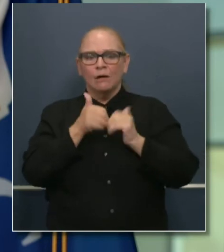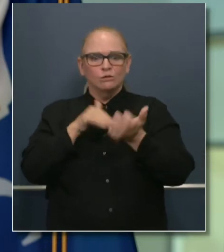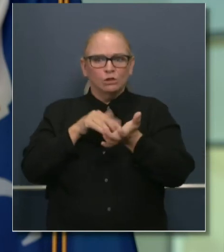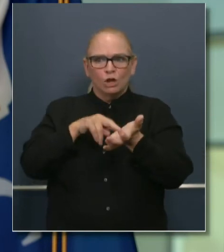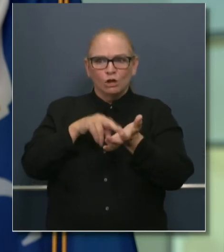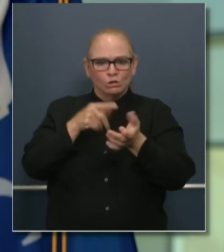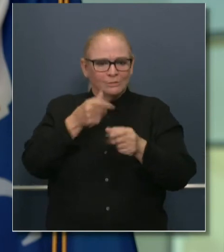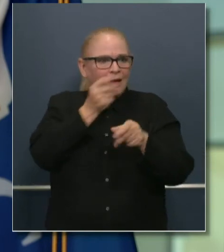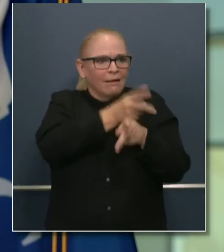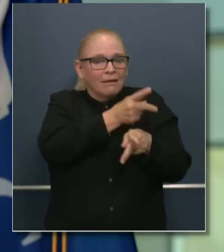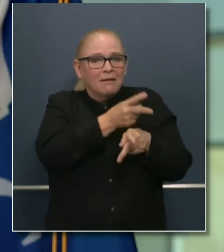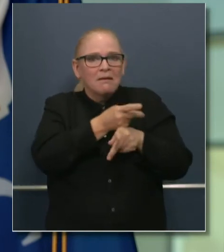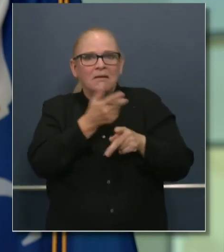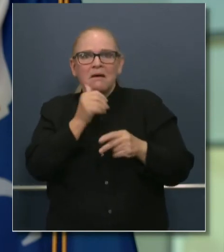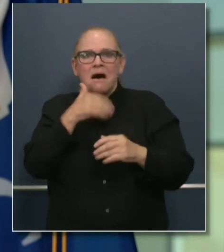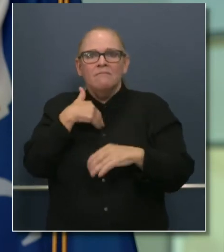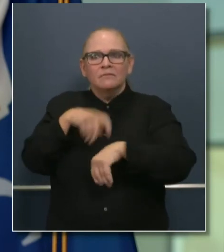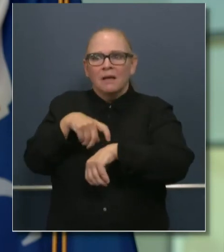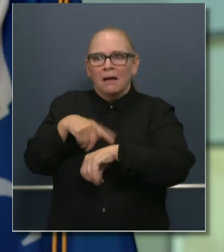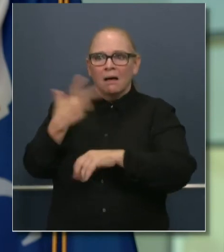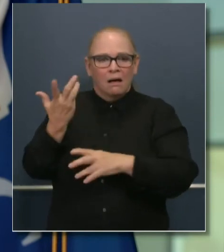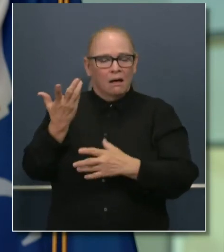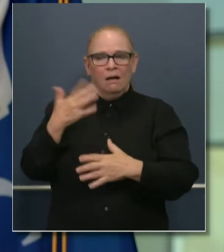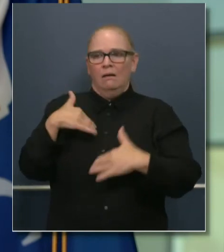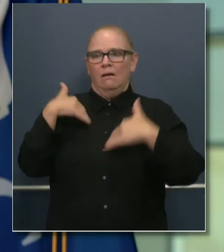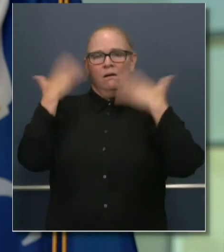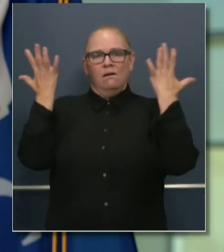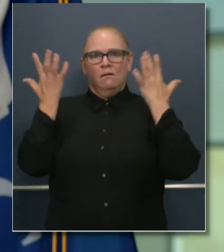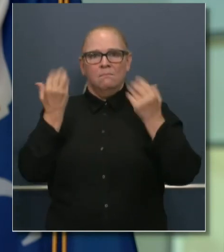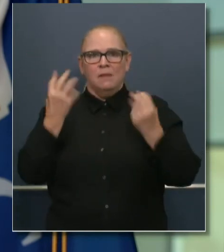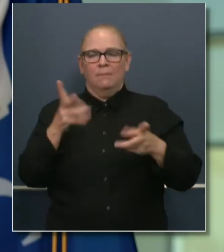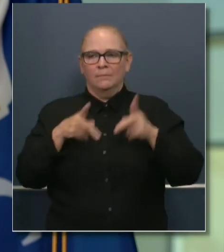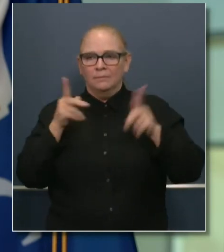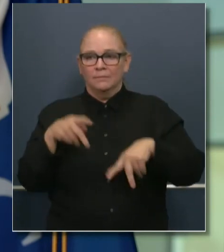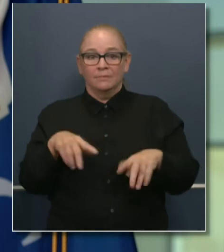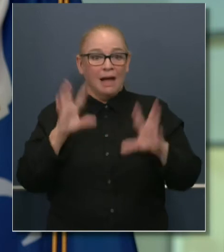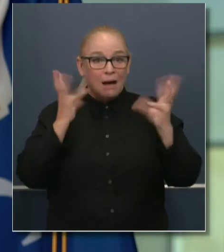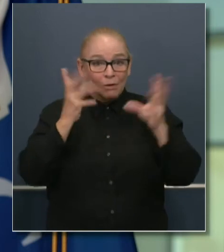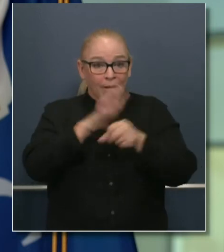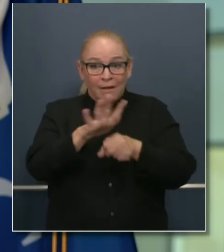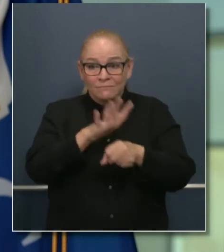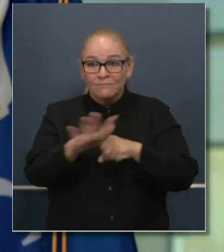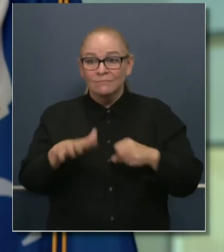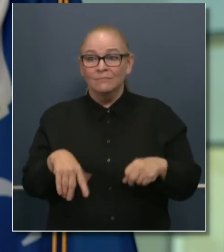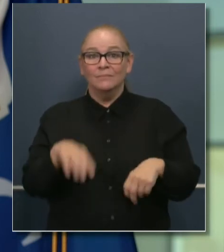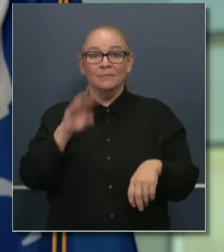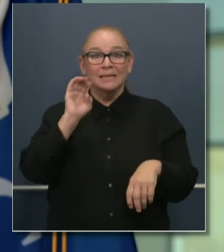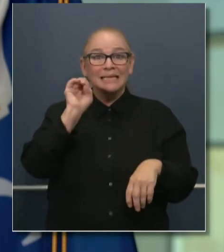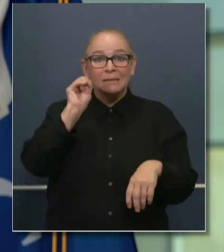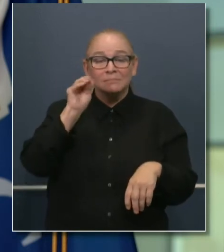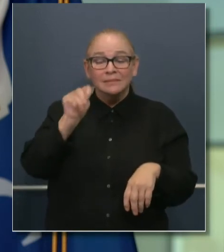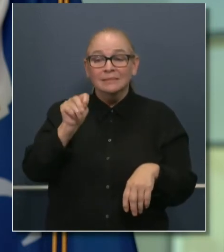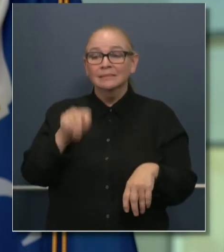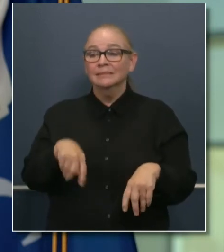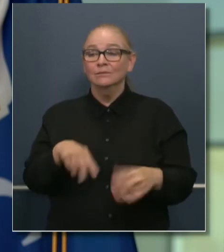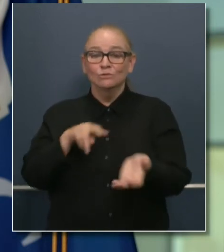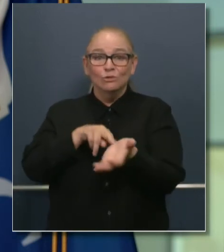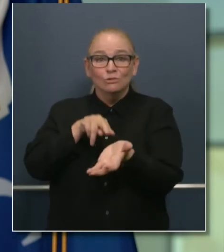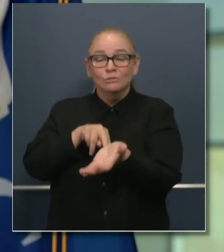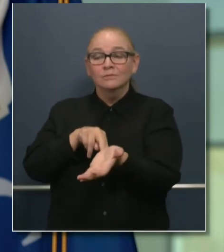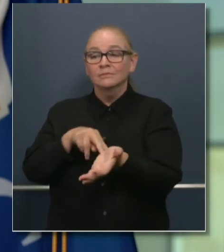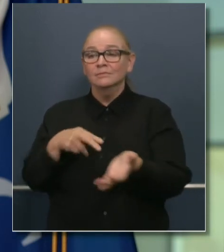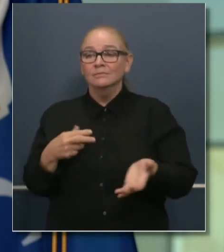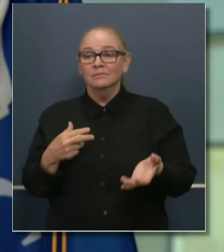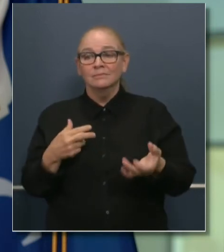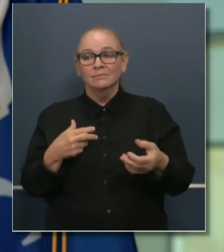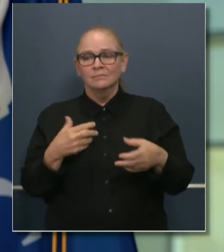care more broadly, diversion rates for ambulances, health care personnel questions, a lot of stress